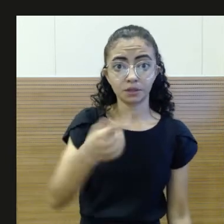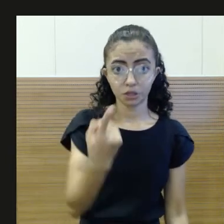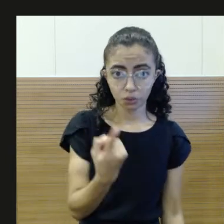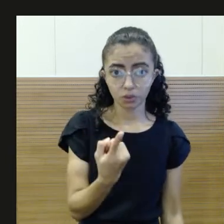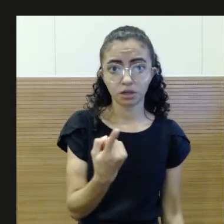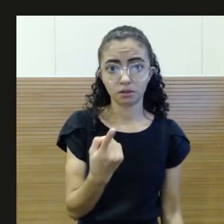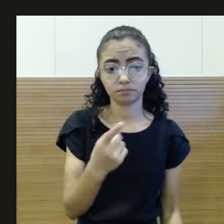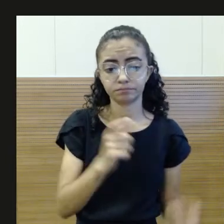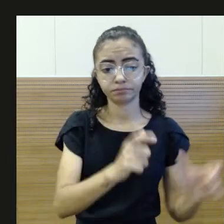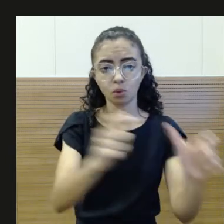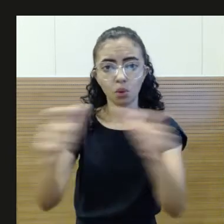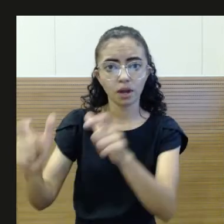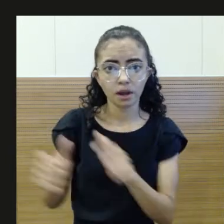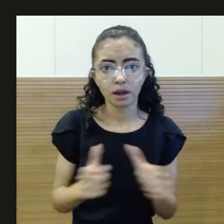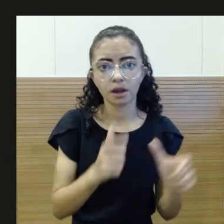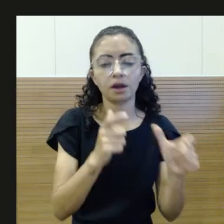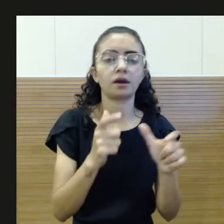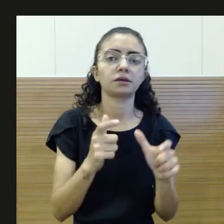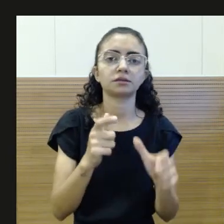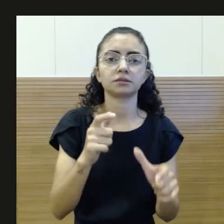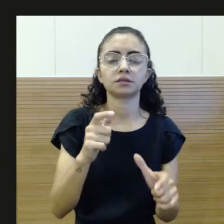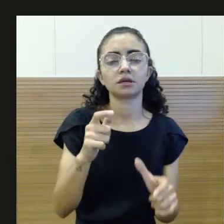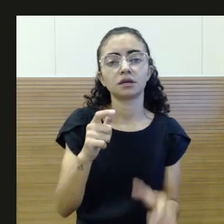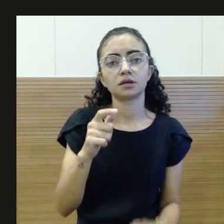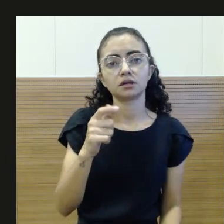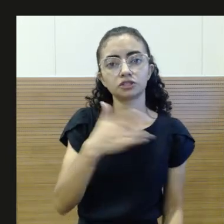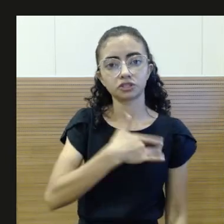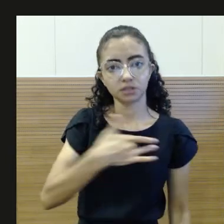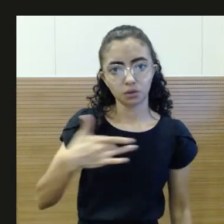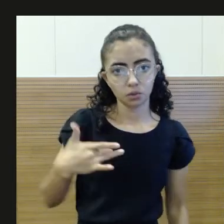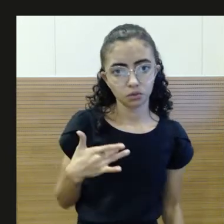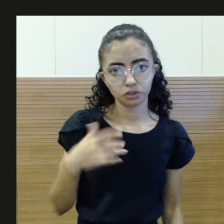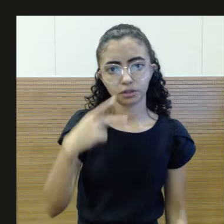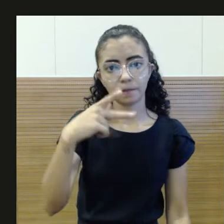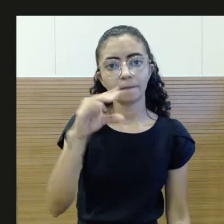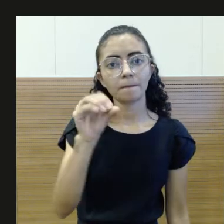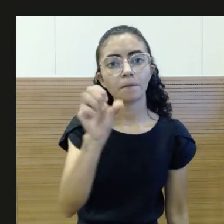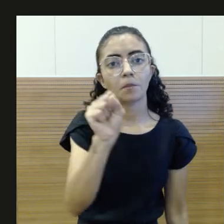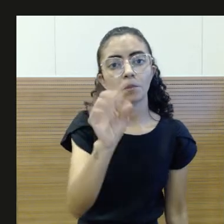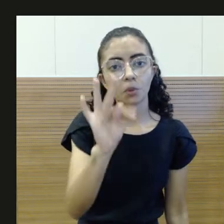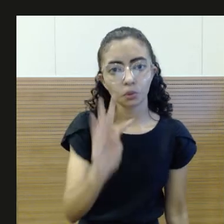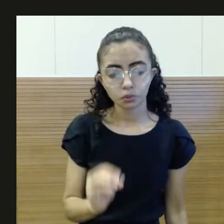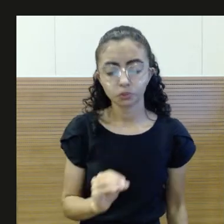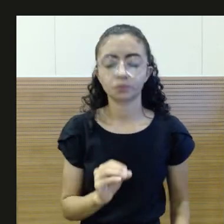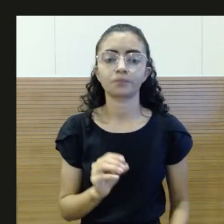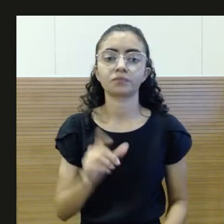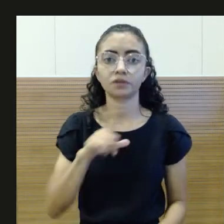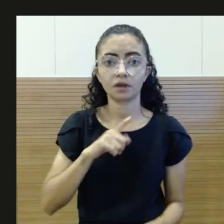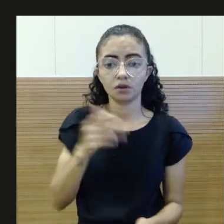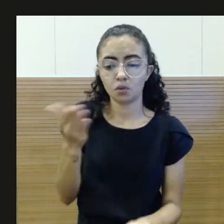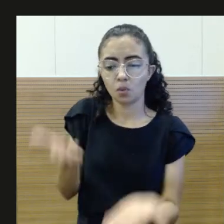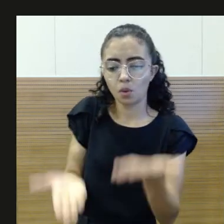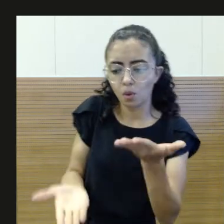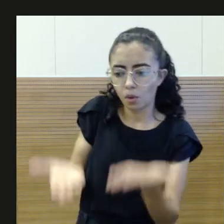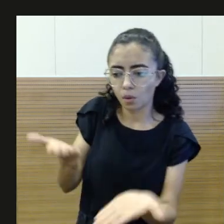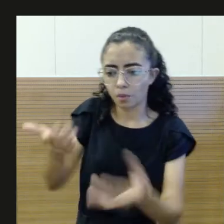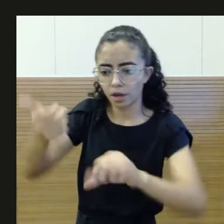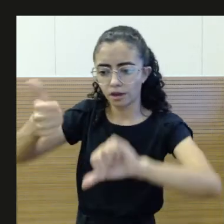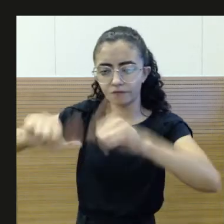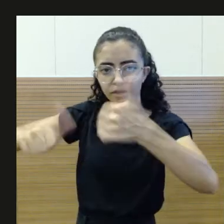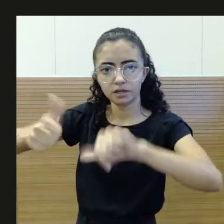dietary guide for Brazilian children, we incorporate the WHO consideration for of